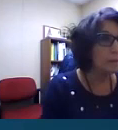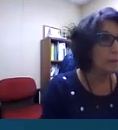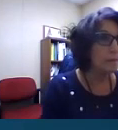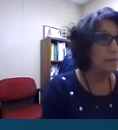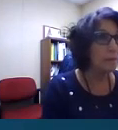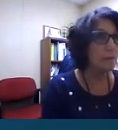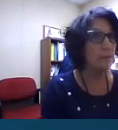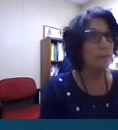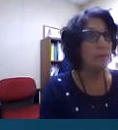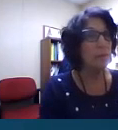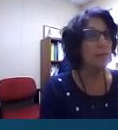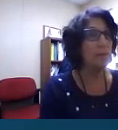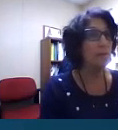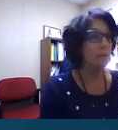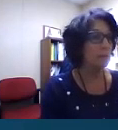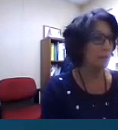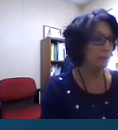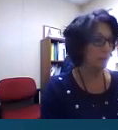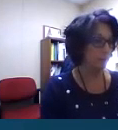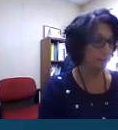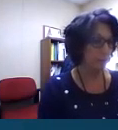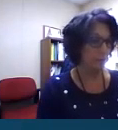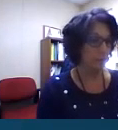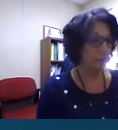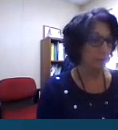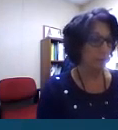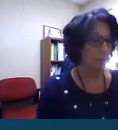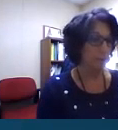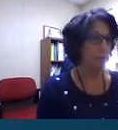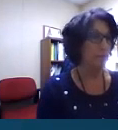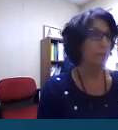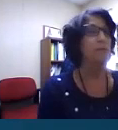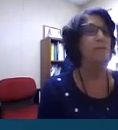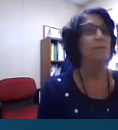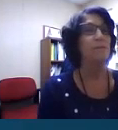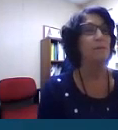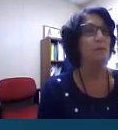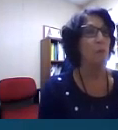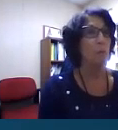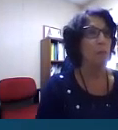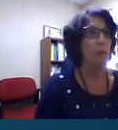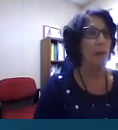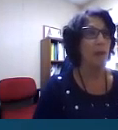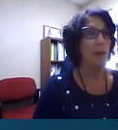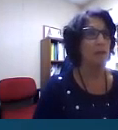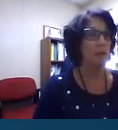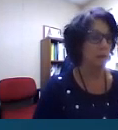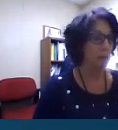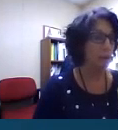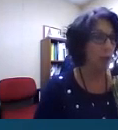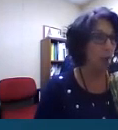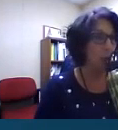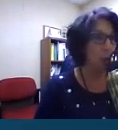likes to pay front groups to become their speaking advocates, especially when there's